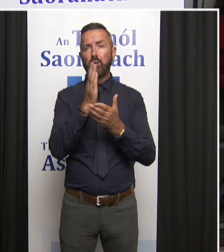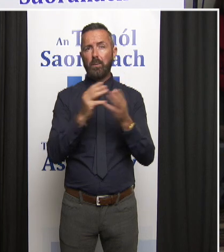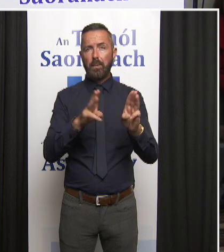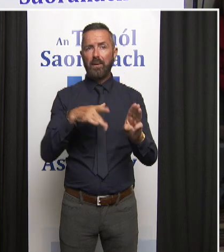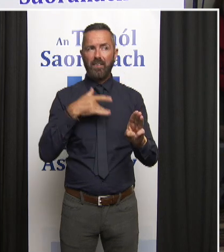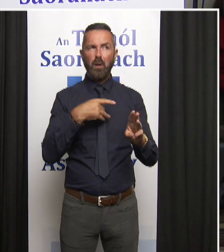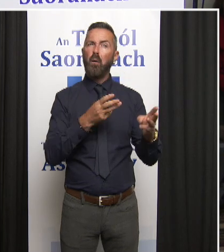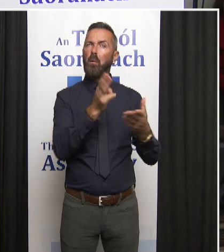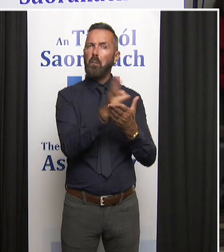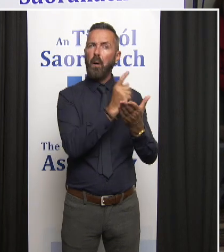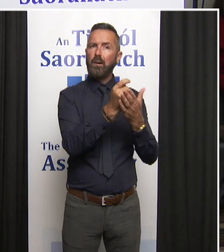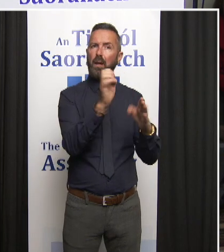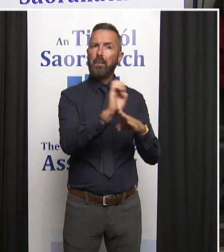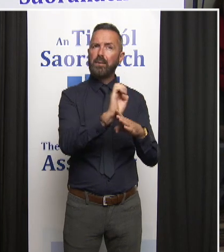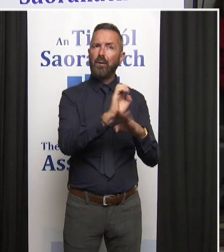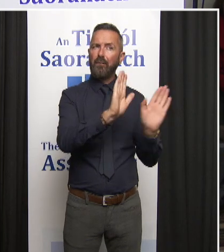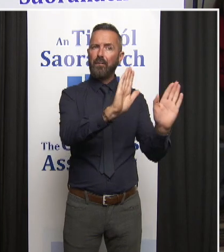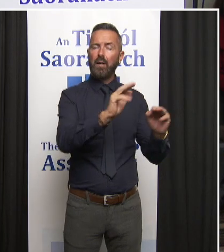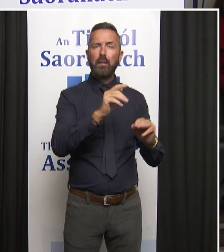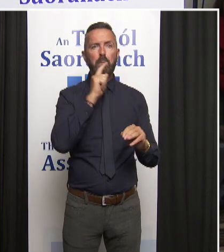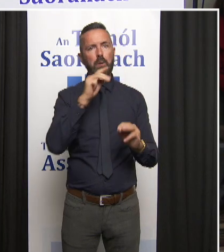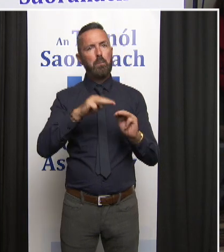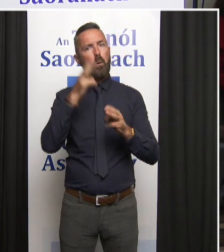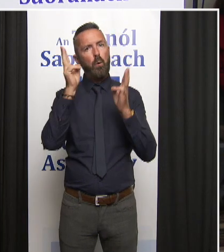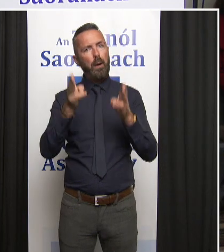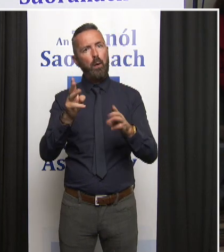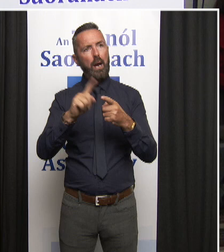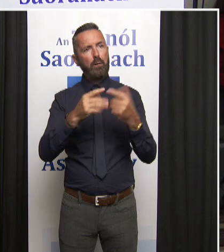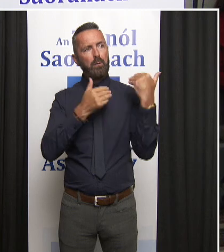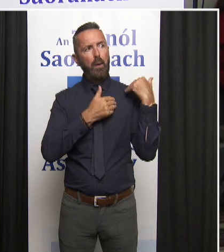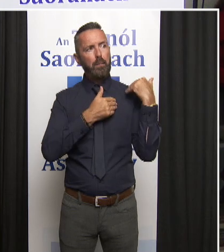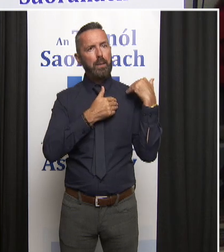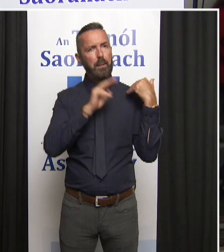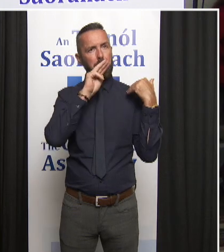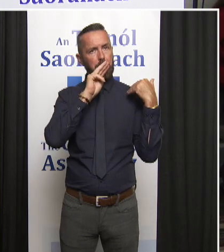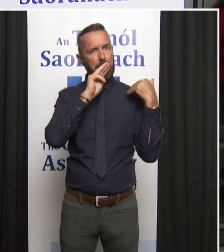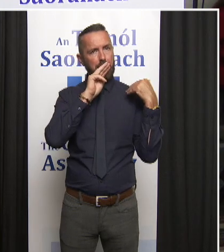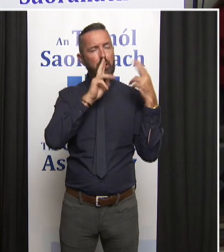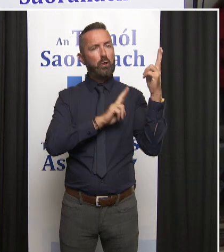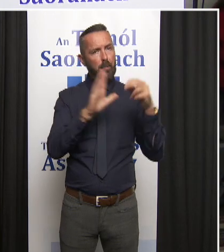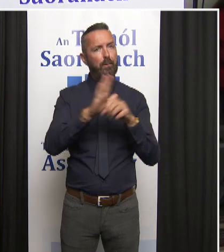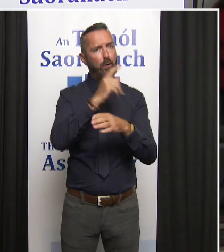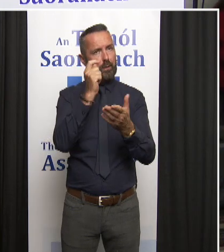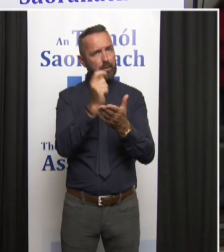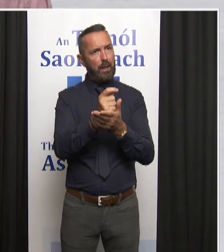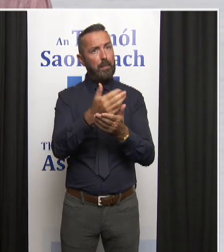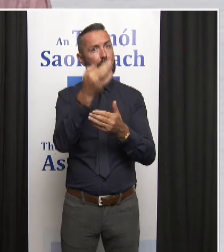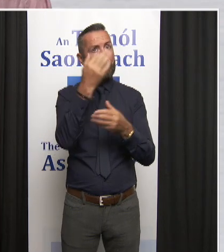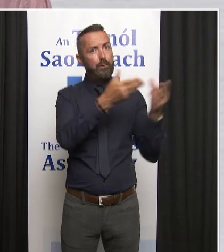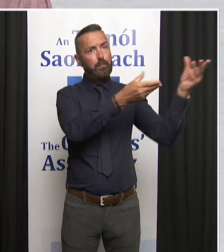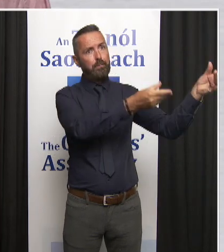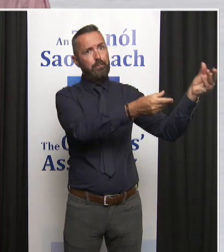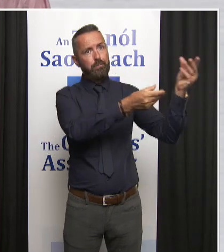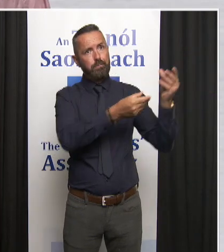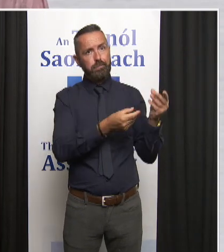and so following on that more power and responsibility should lead to more work, it would make sense to make them full-time. However, there was disagreement